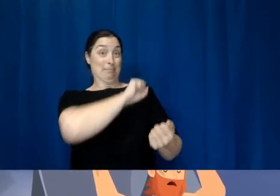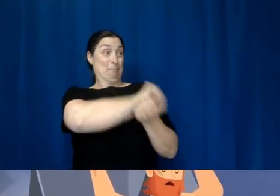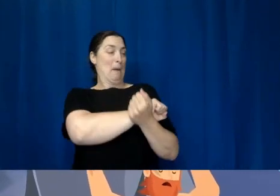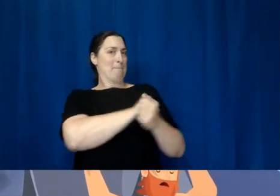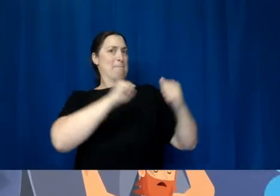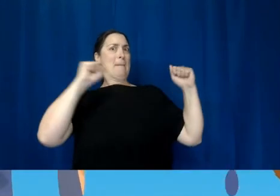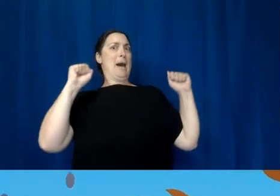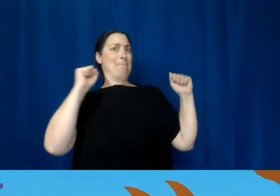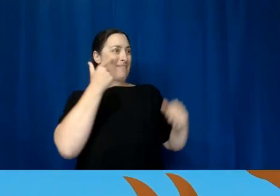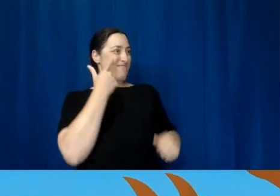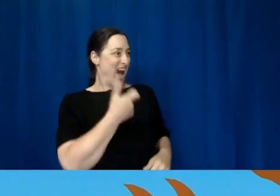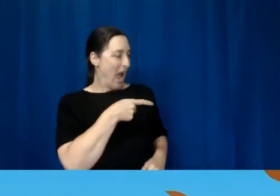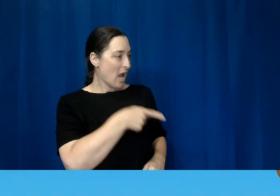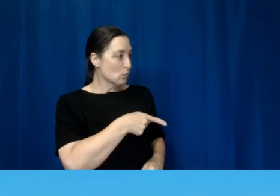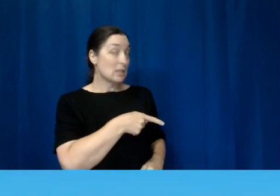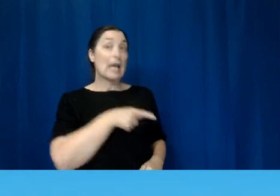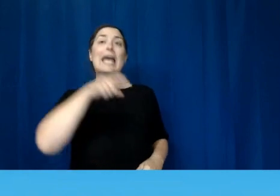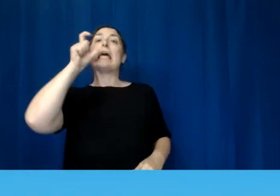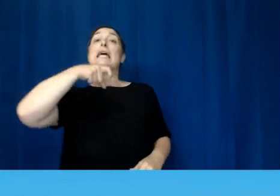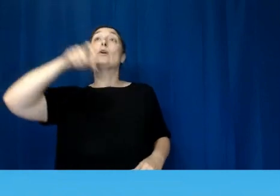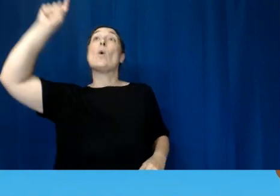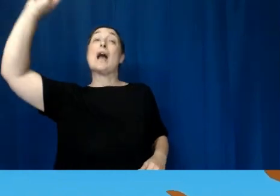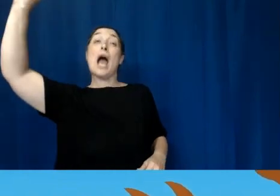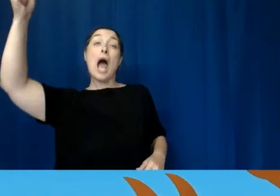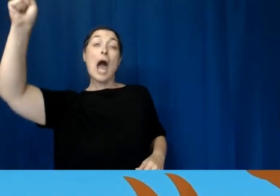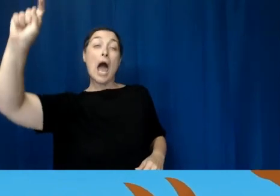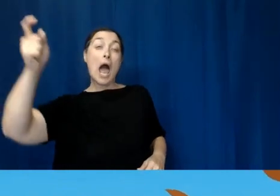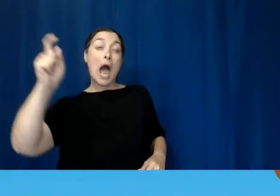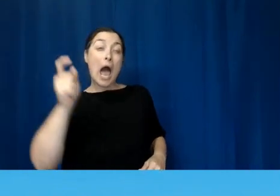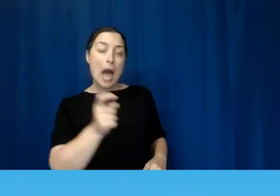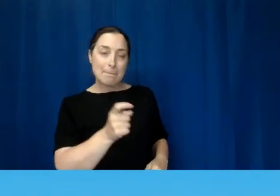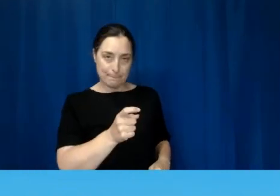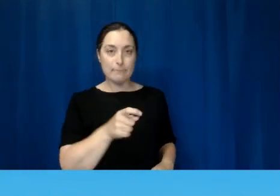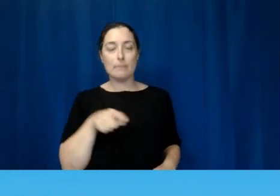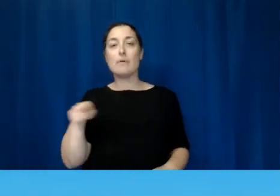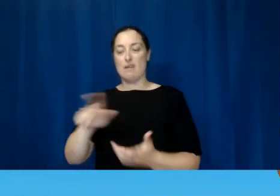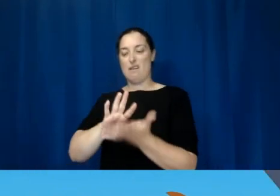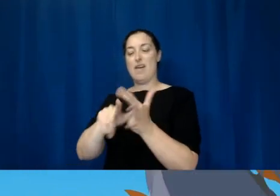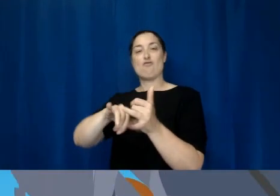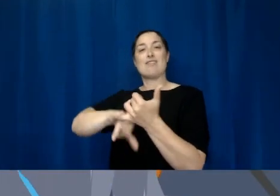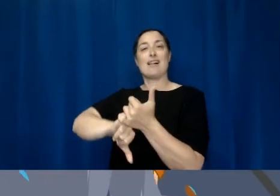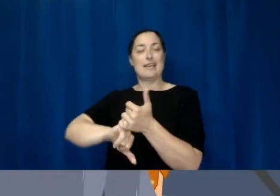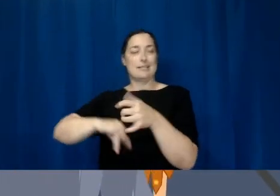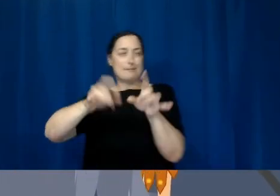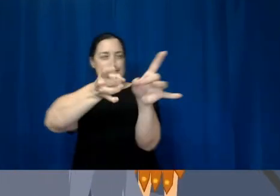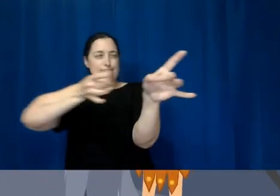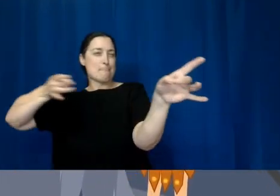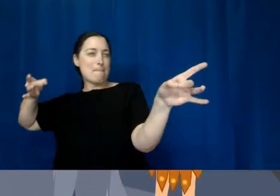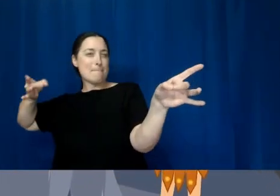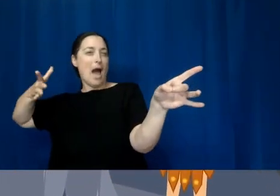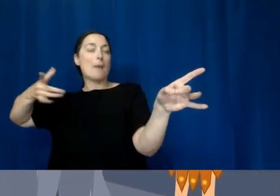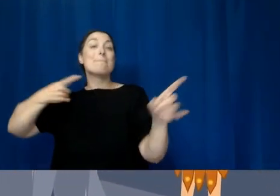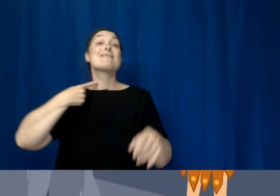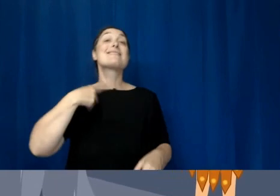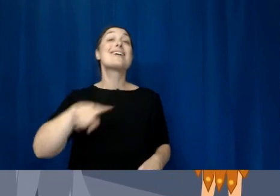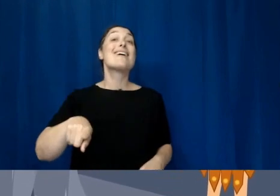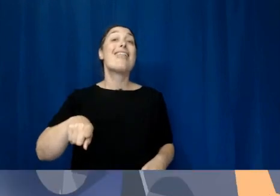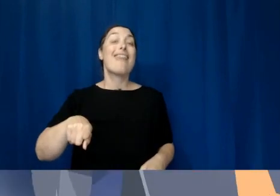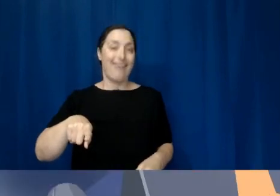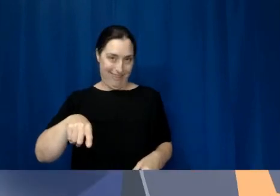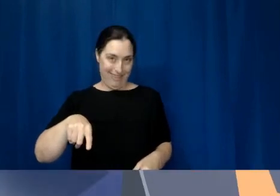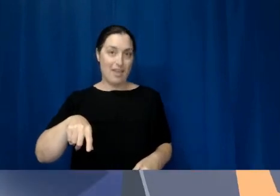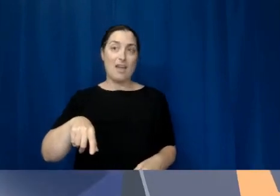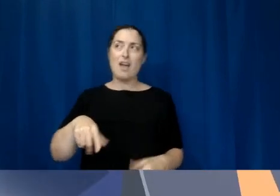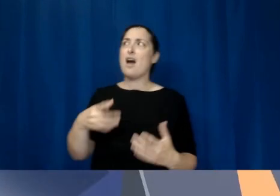chains. Soon the eagle swooped down, expecting to devour Prometheus's liver, but Heracles killed the bird with his arrows. Out